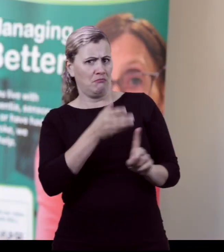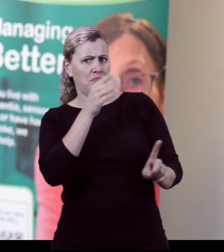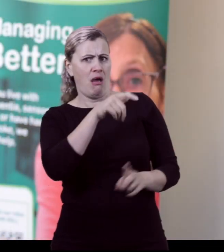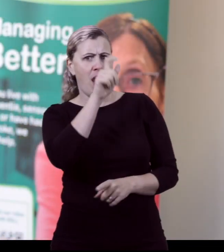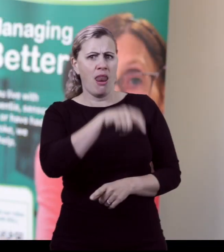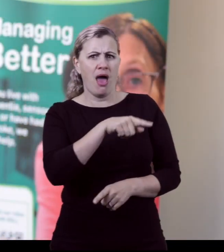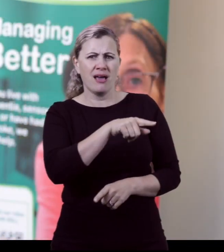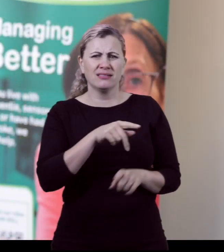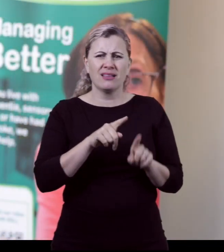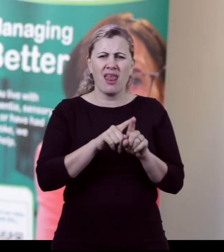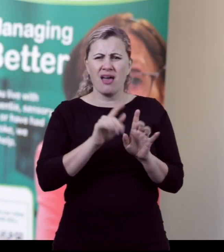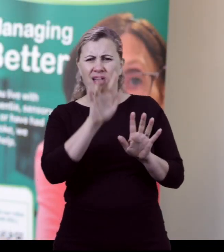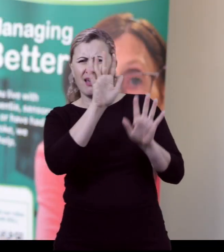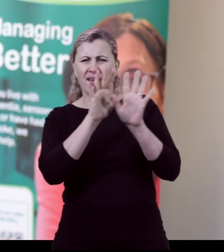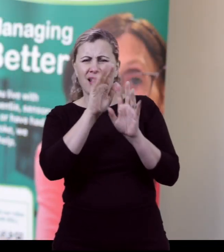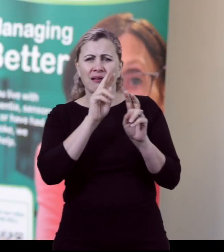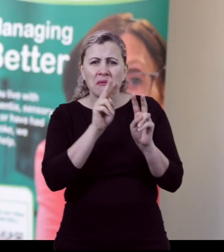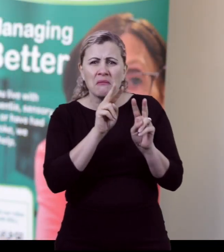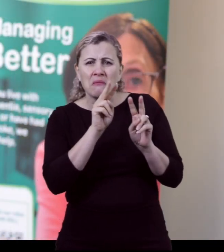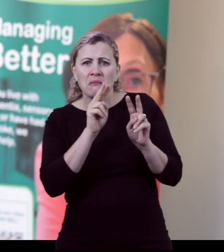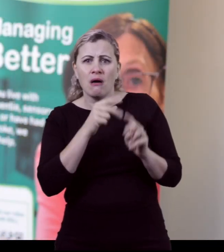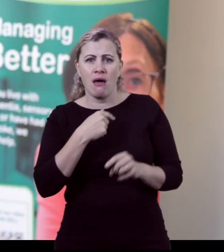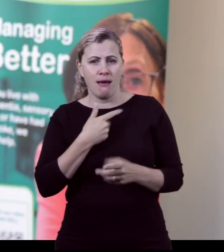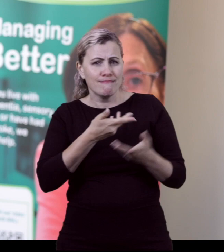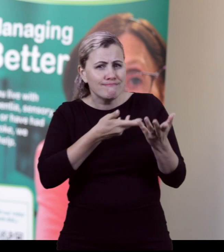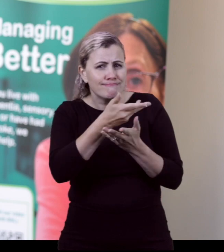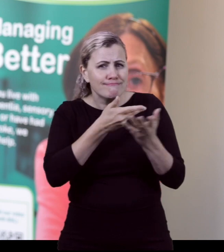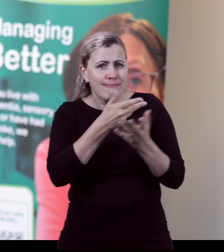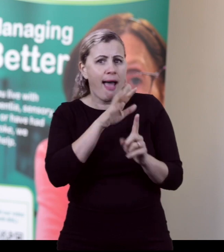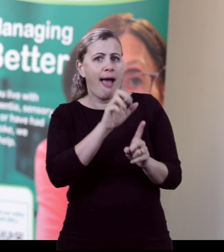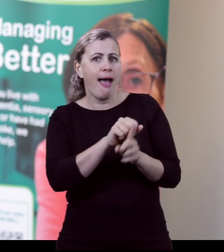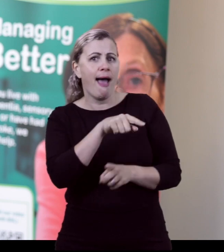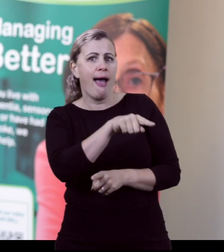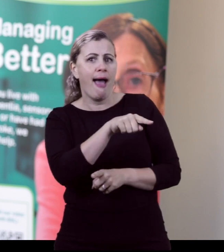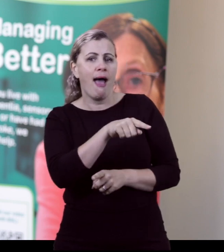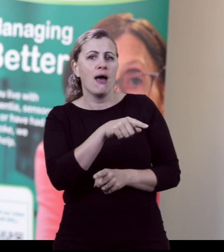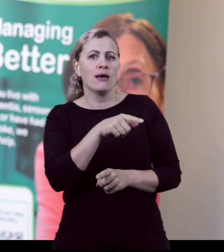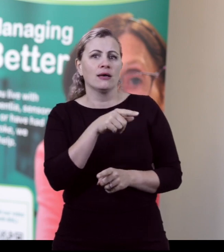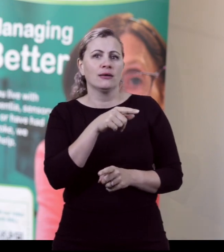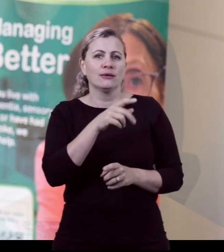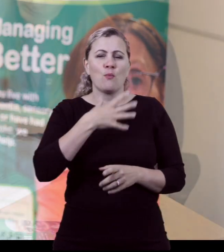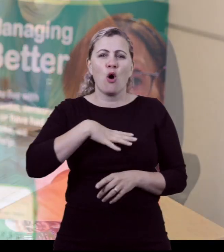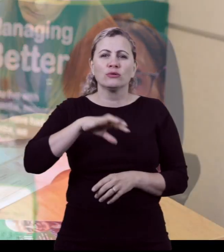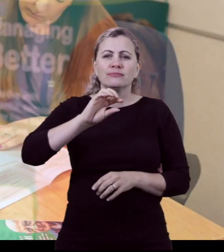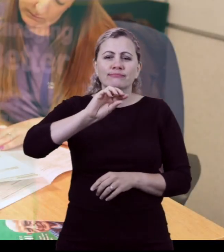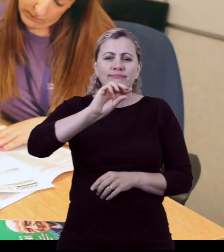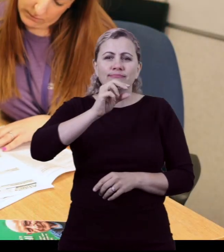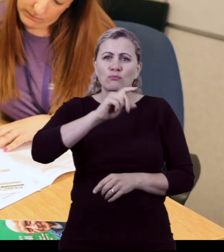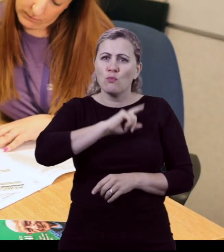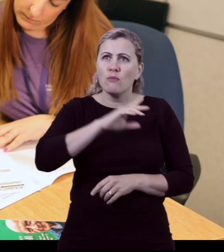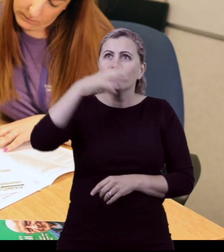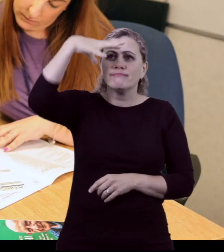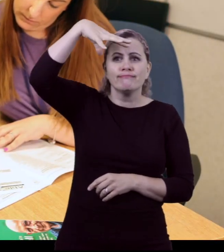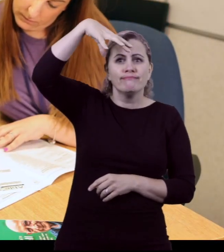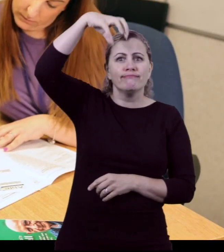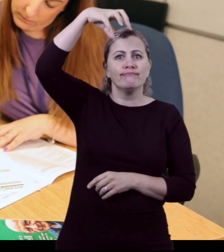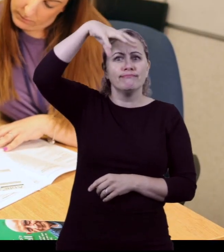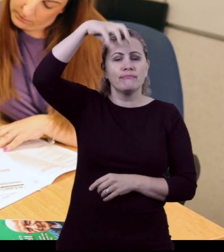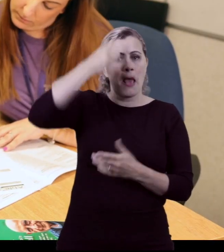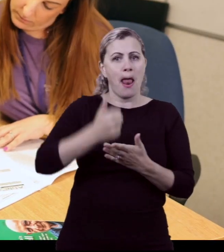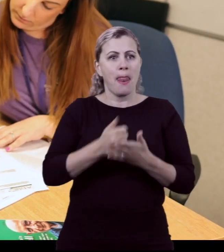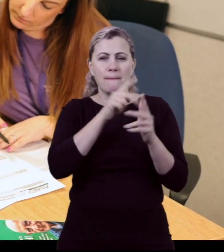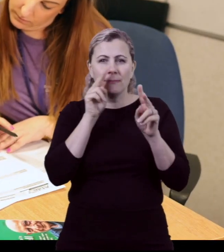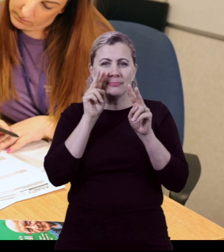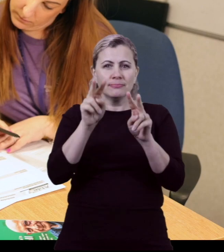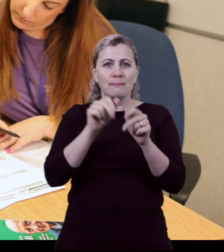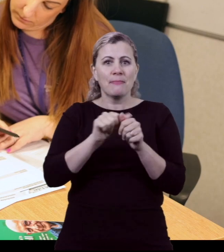was open to having dimmer switches put in the living room to stop the glare, to enable them to be able to watch TV.